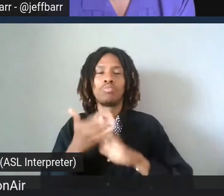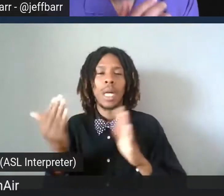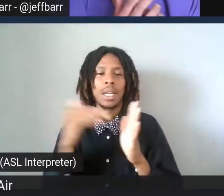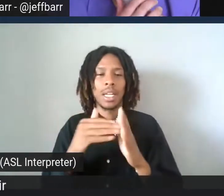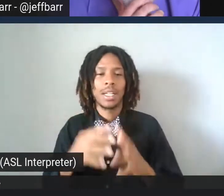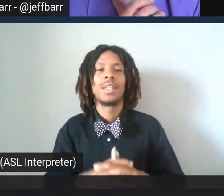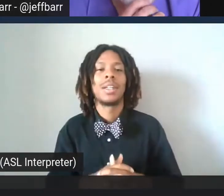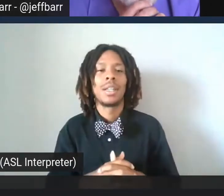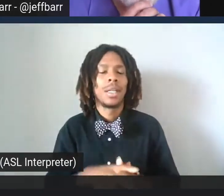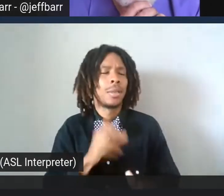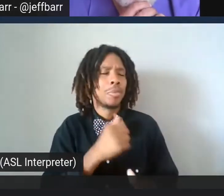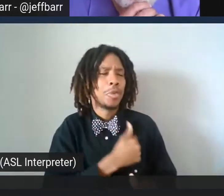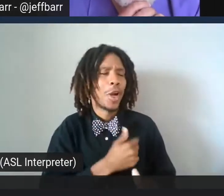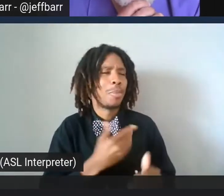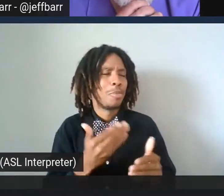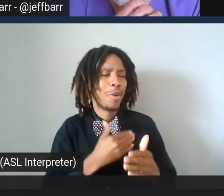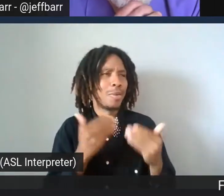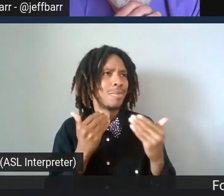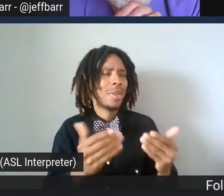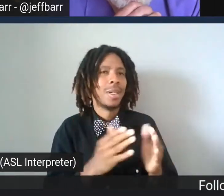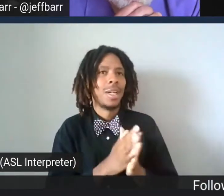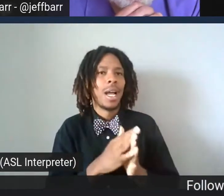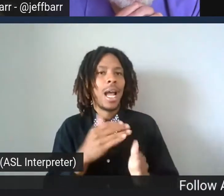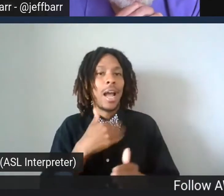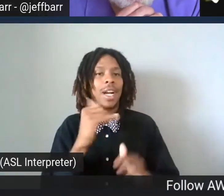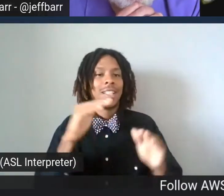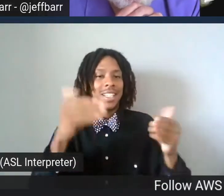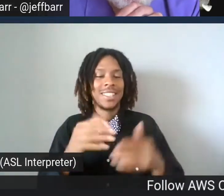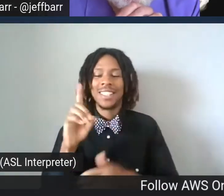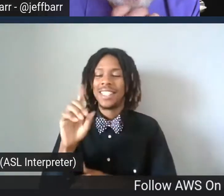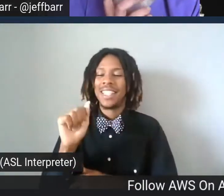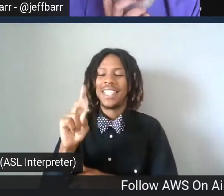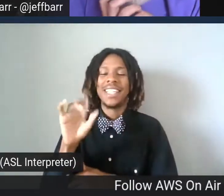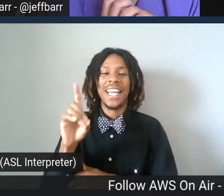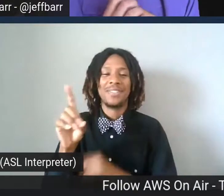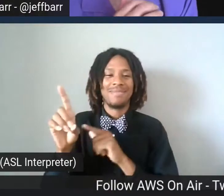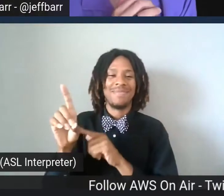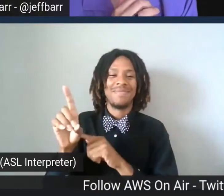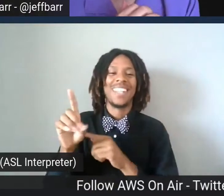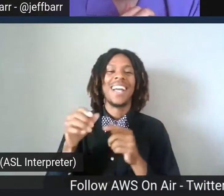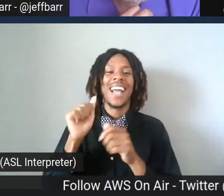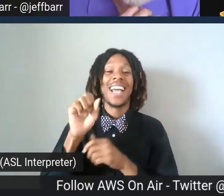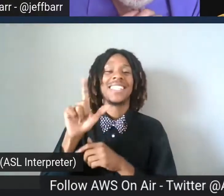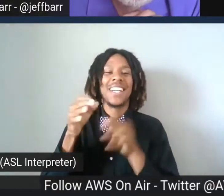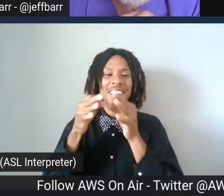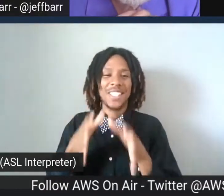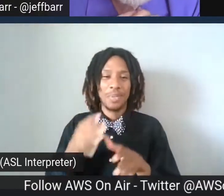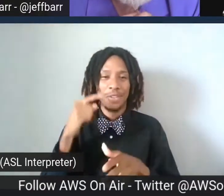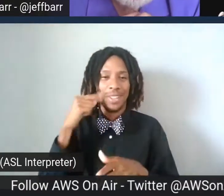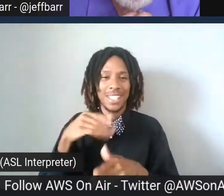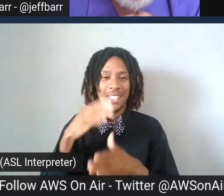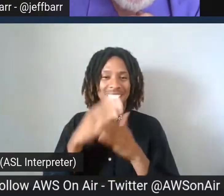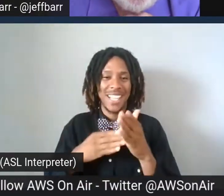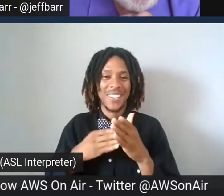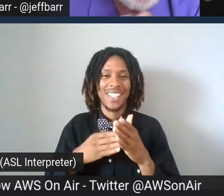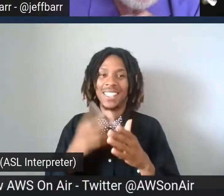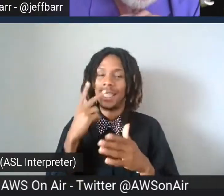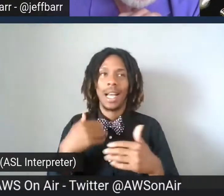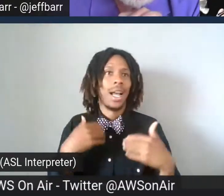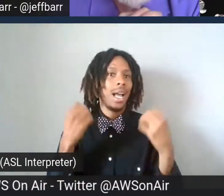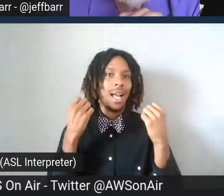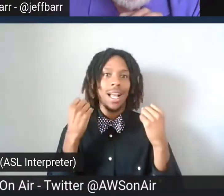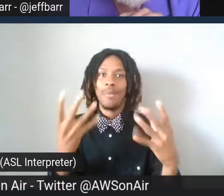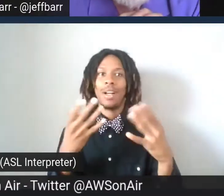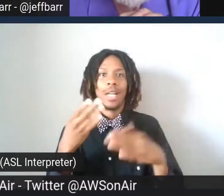Yes, and sorry, before we go on, I also forgot to introduce David, our ASL interpreter for the segment. As you see, a lot of